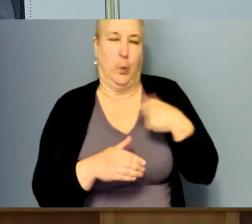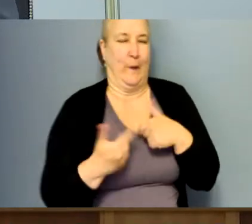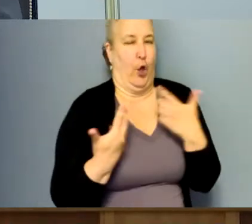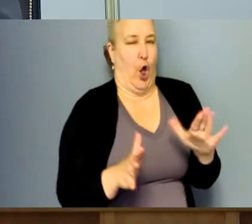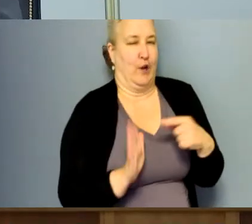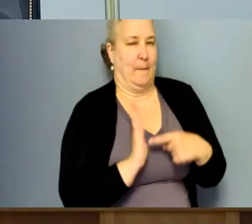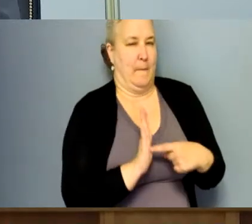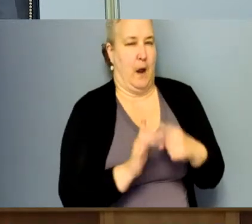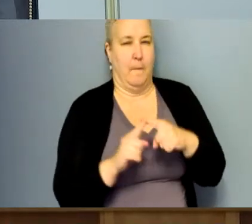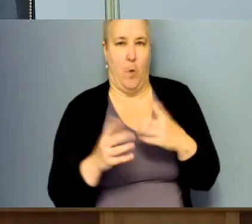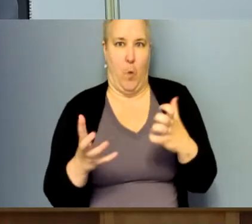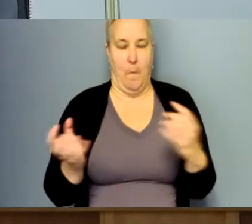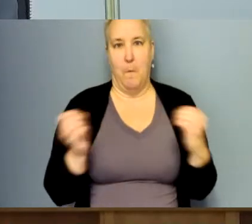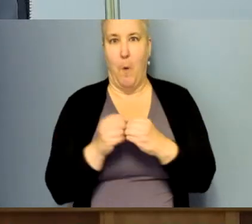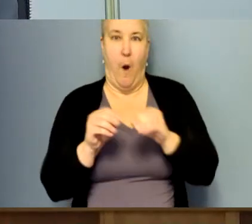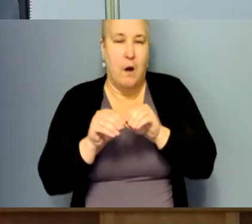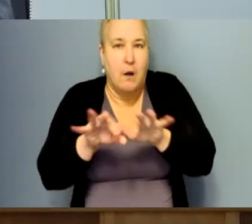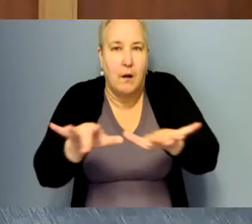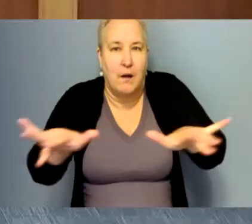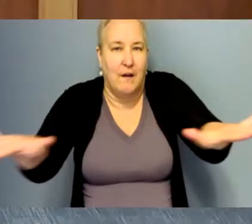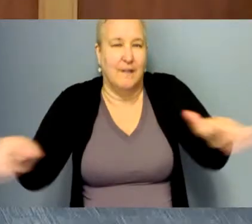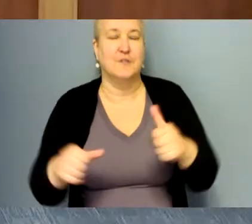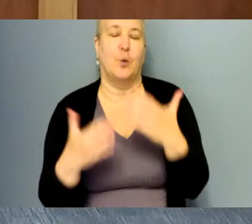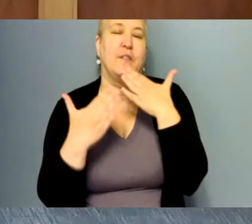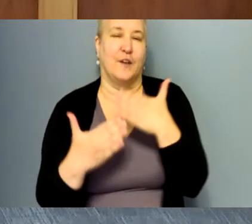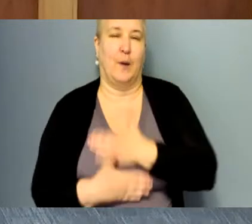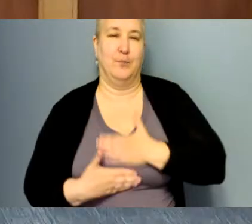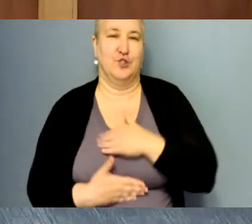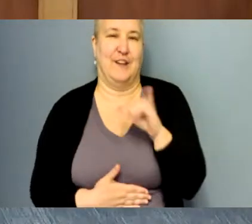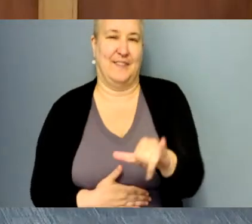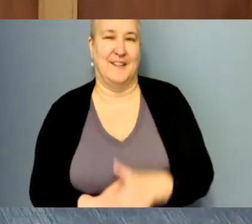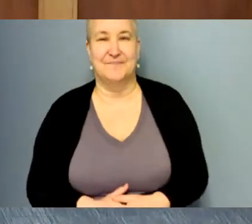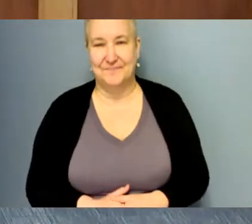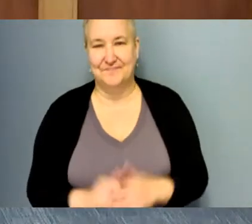you. Thank you. So appreciate it.